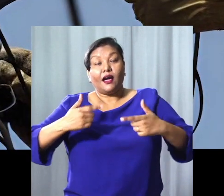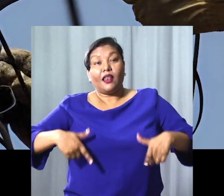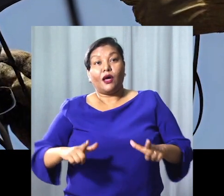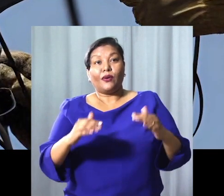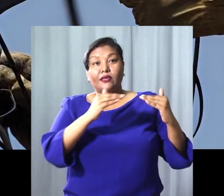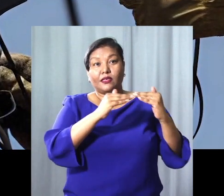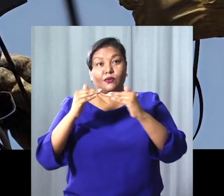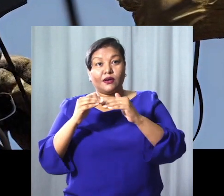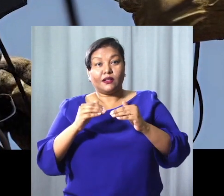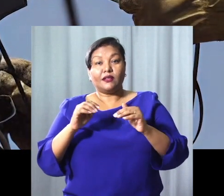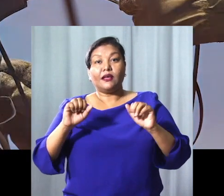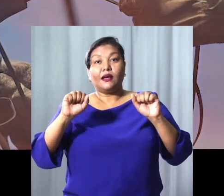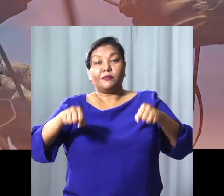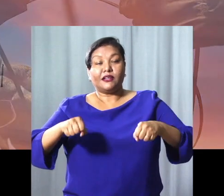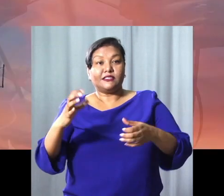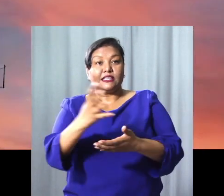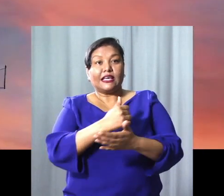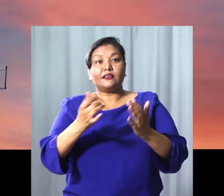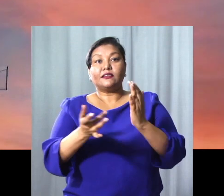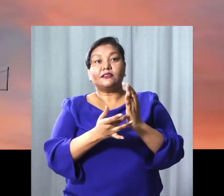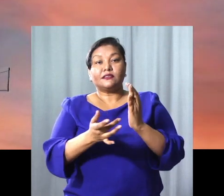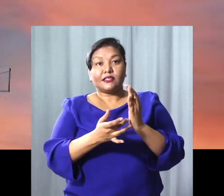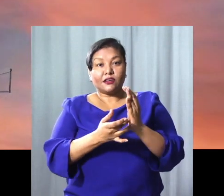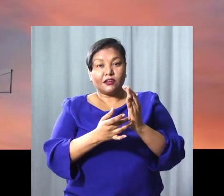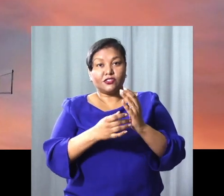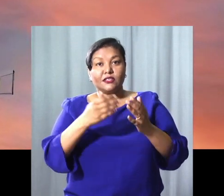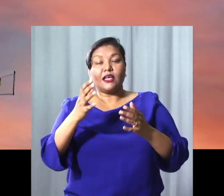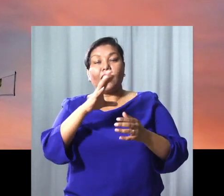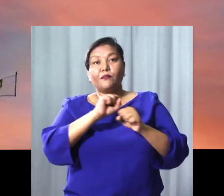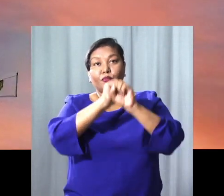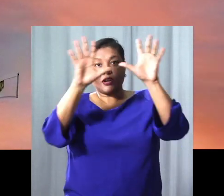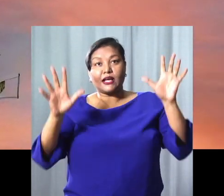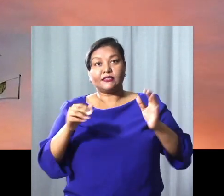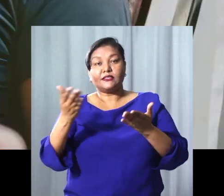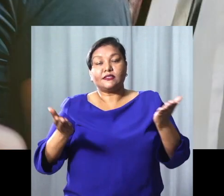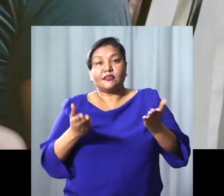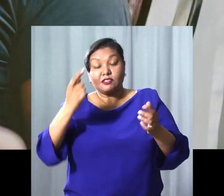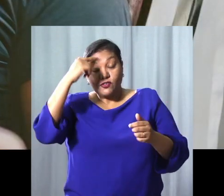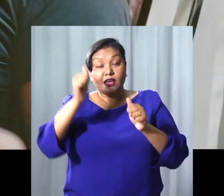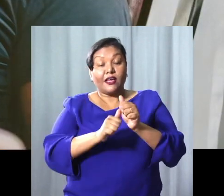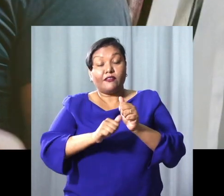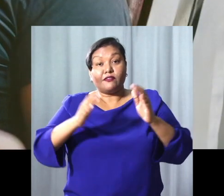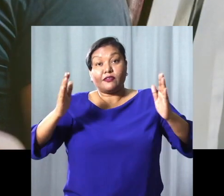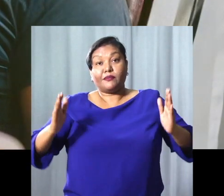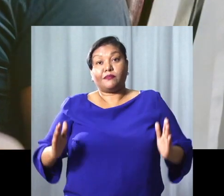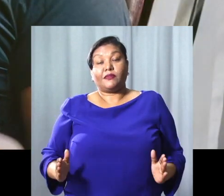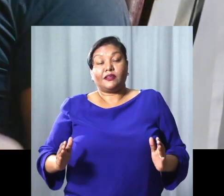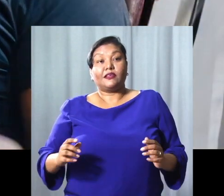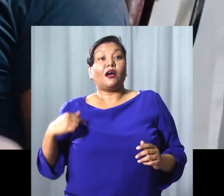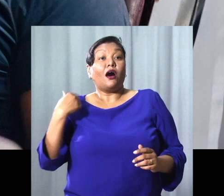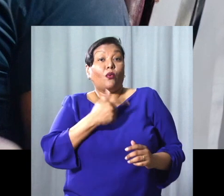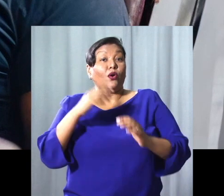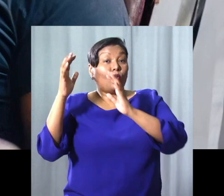sustainable society by ensuring equitable access to basic telecommunications and